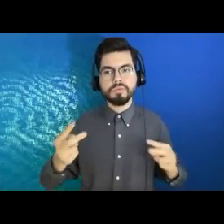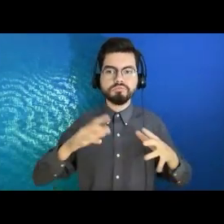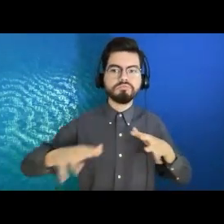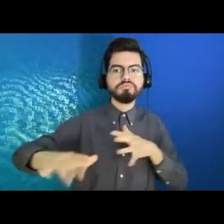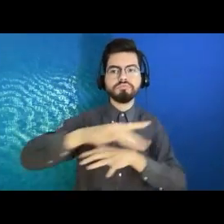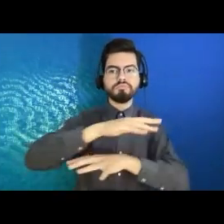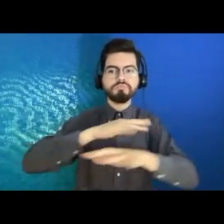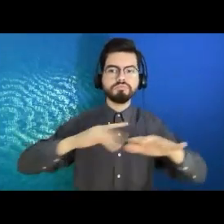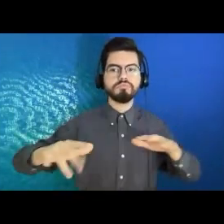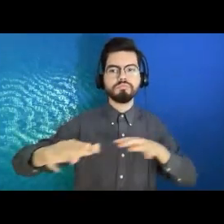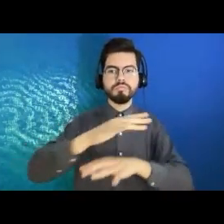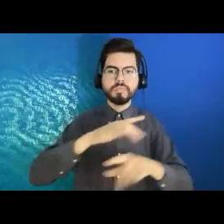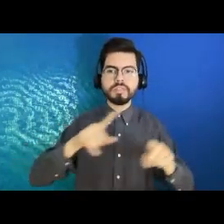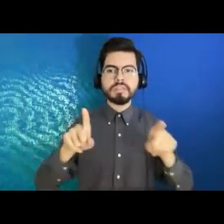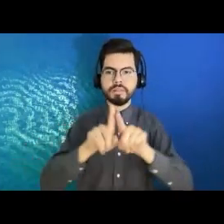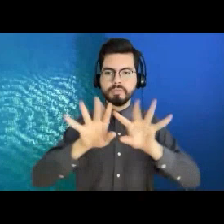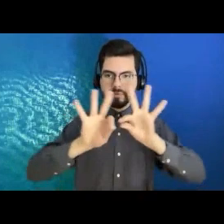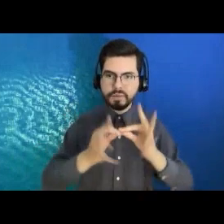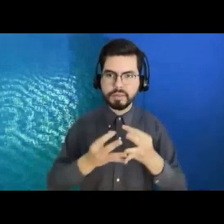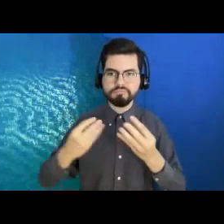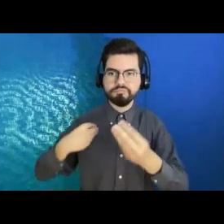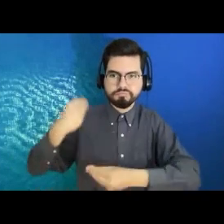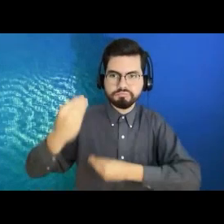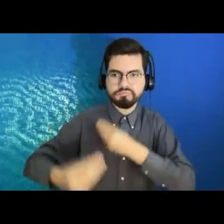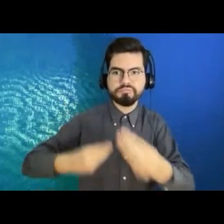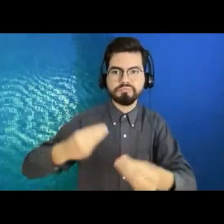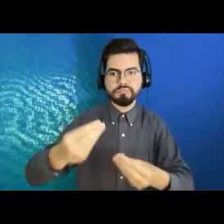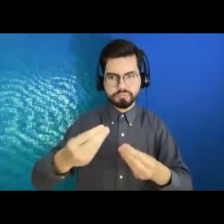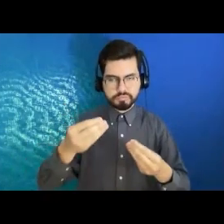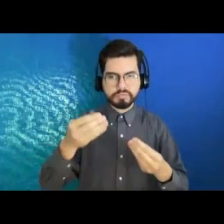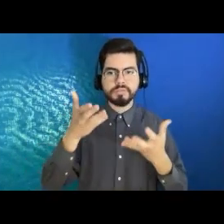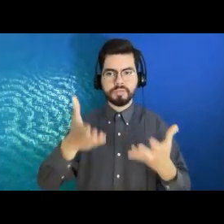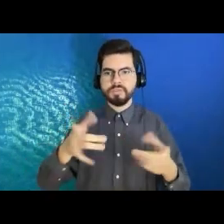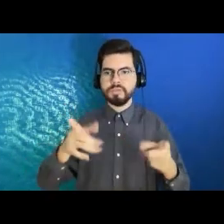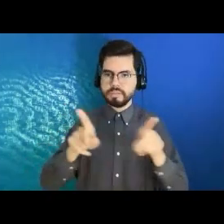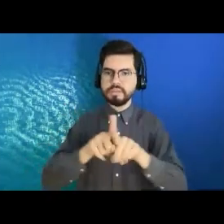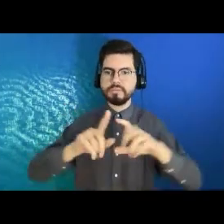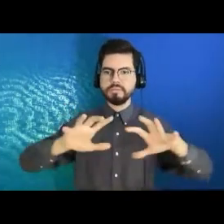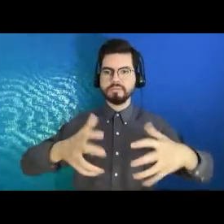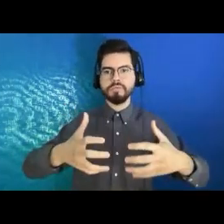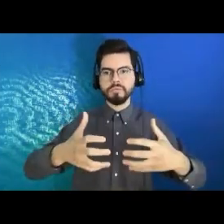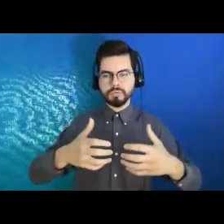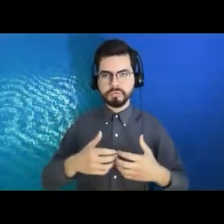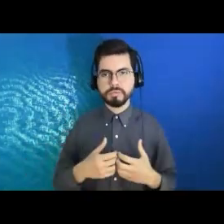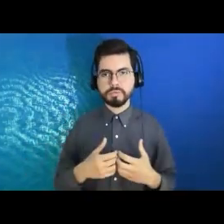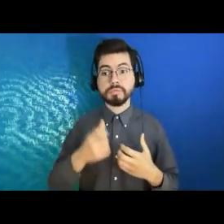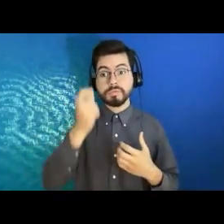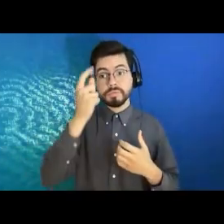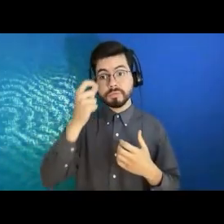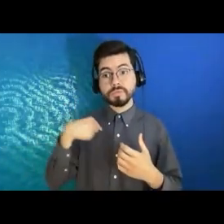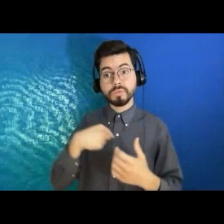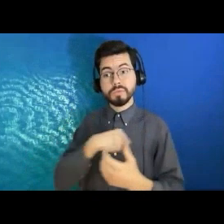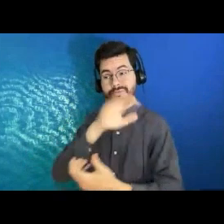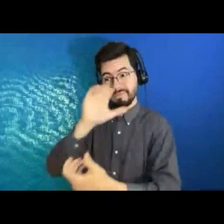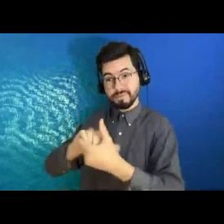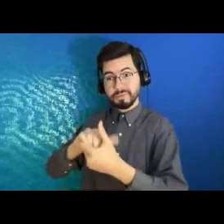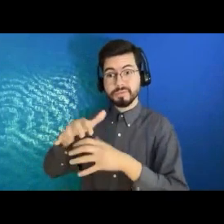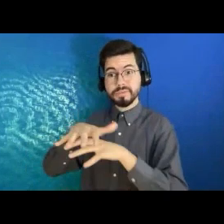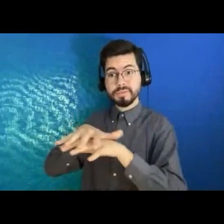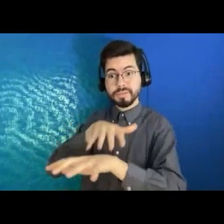of sense. Other aspects are to work with indigenous people to find places where we can stand up other